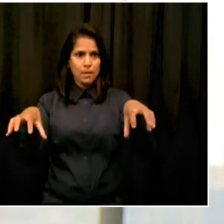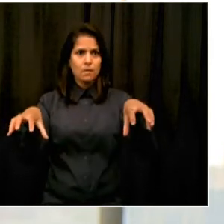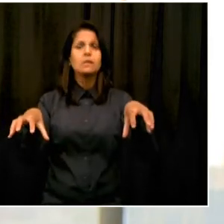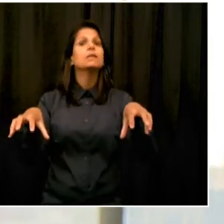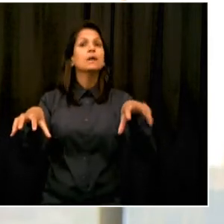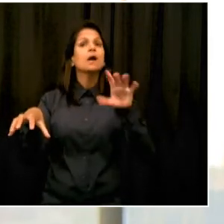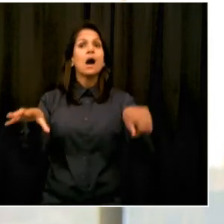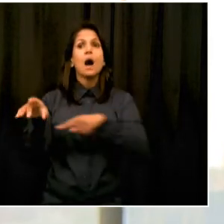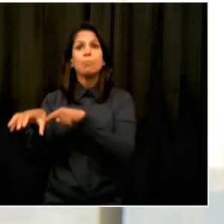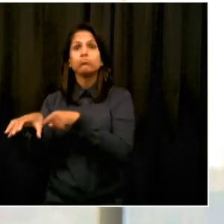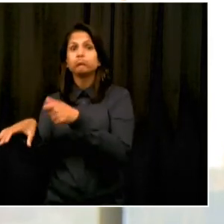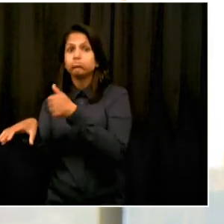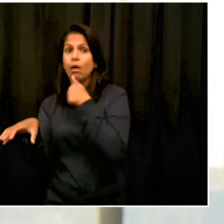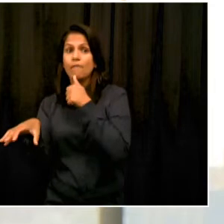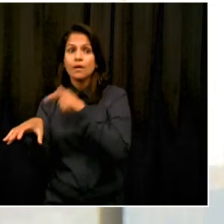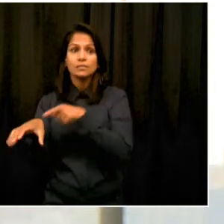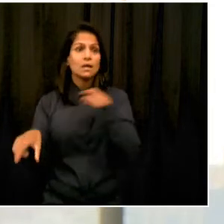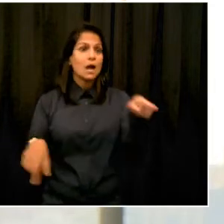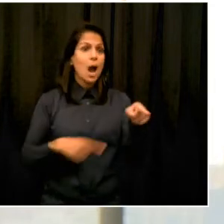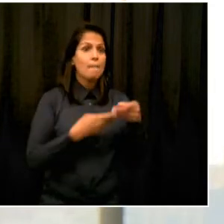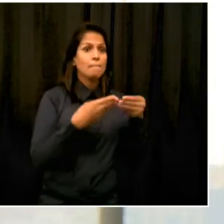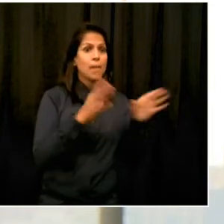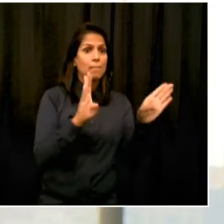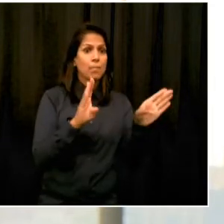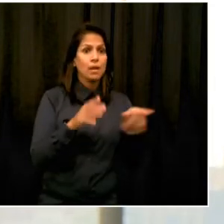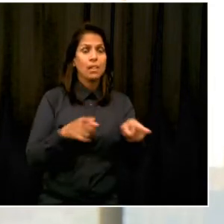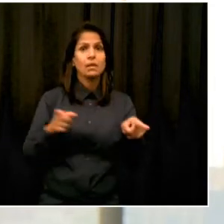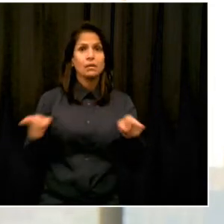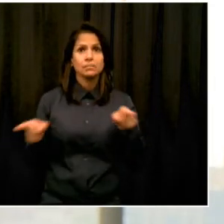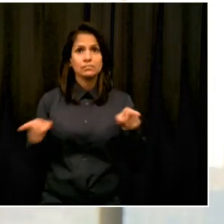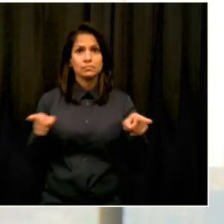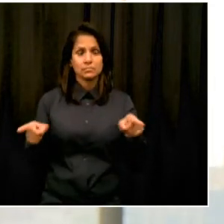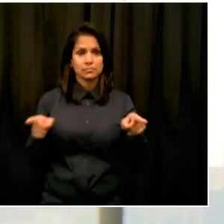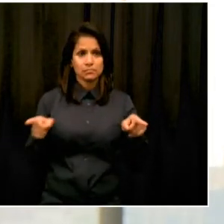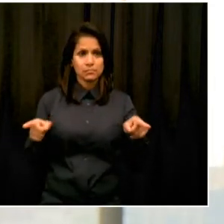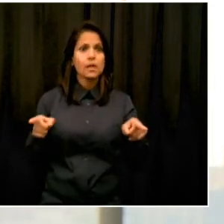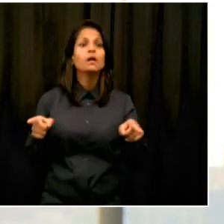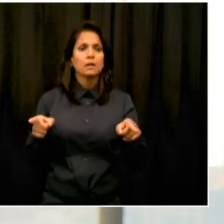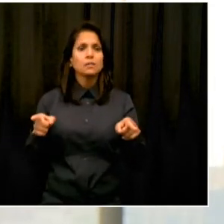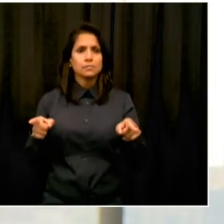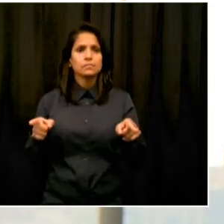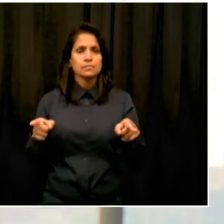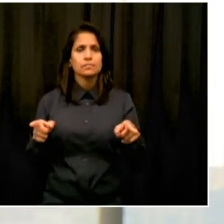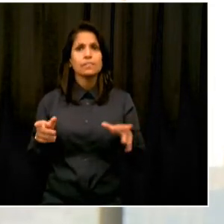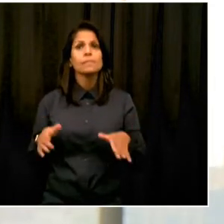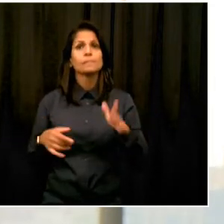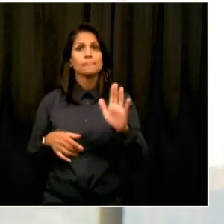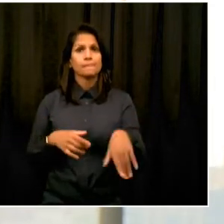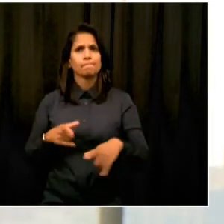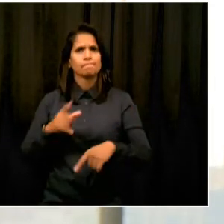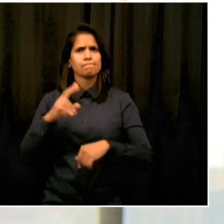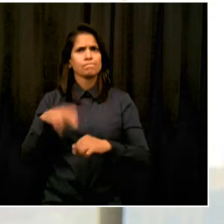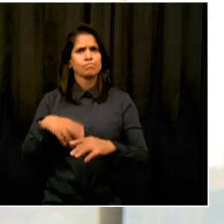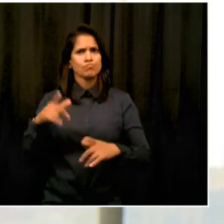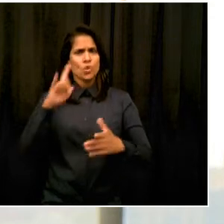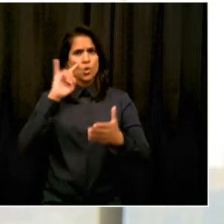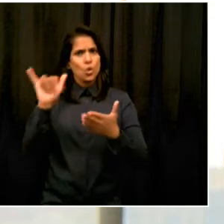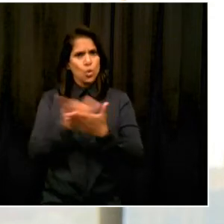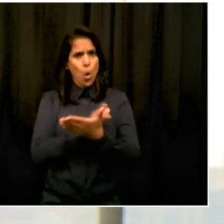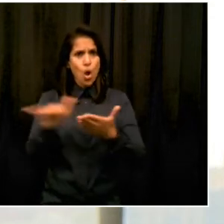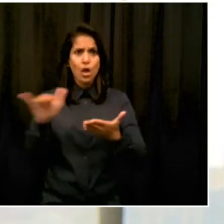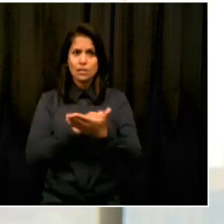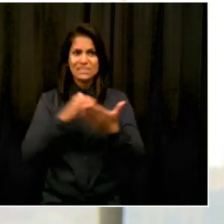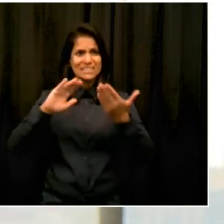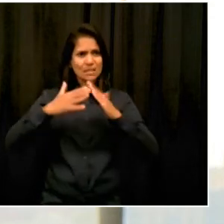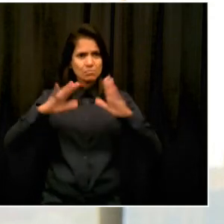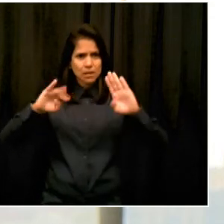testing. And that's been essential for so many communities. And obviously the focal point of a lot of what we've done is we've been